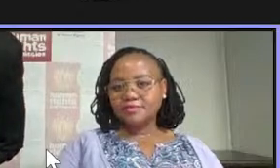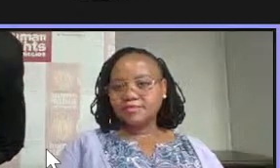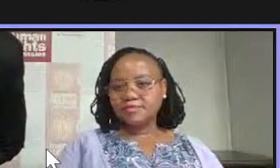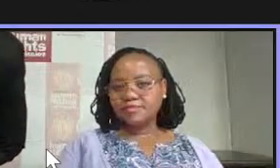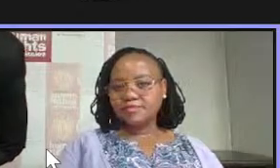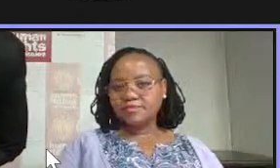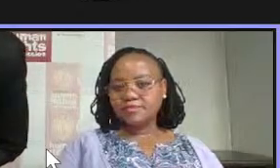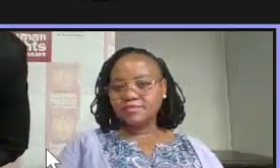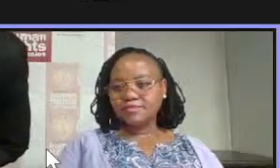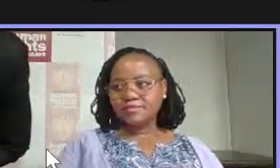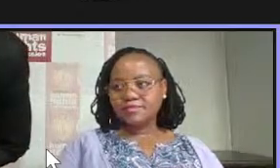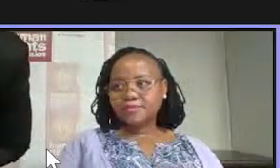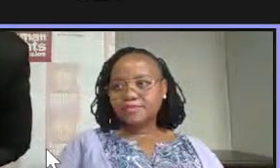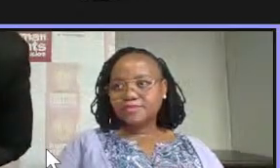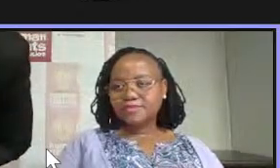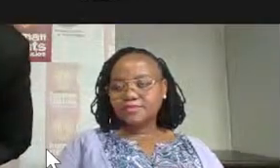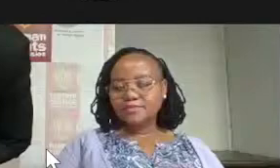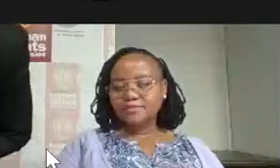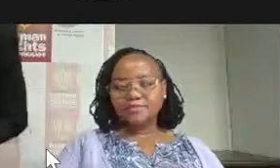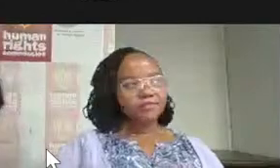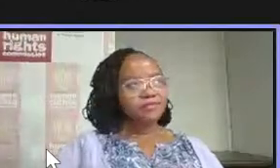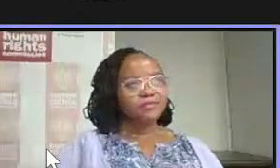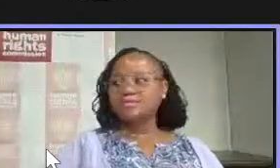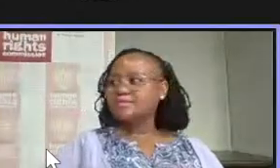Just testing, testing.